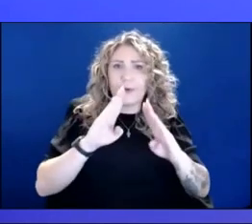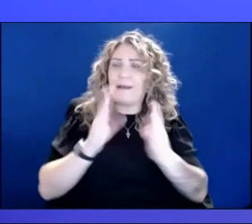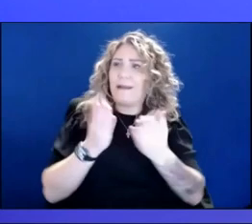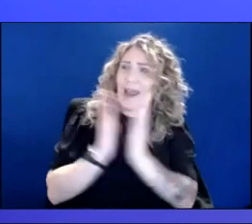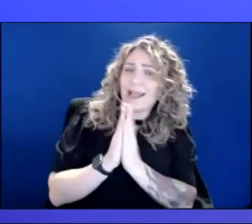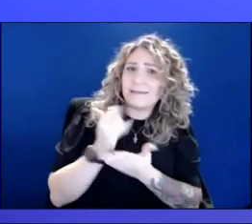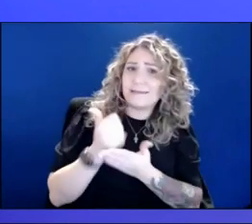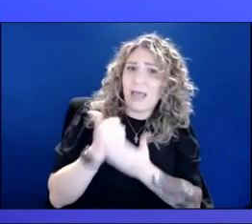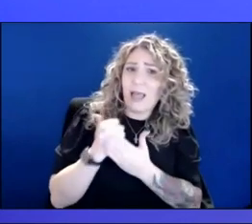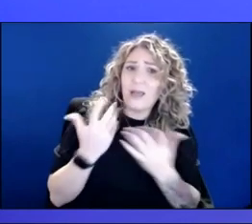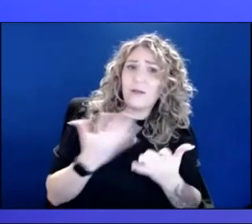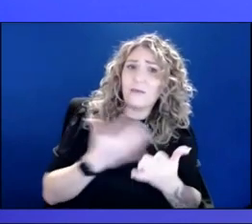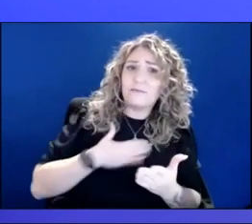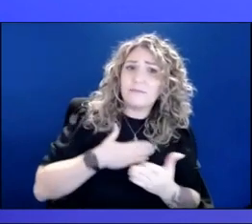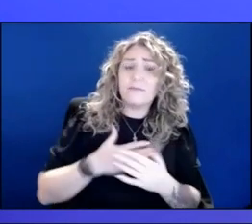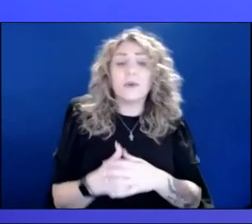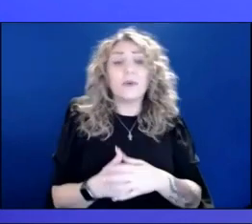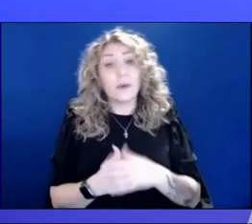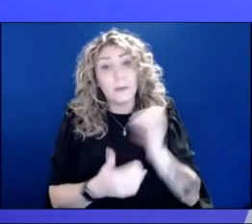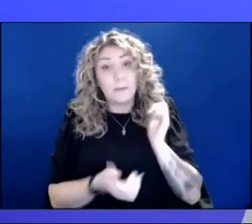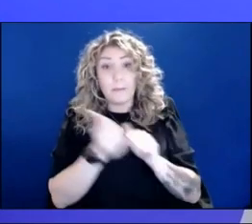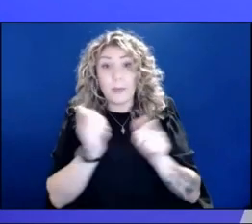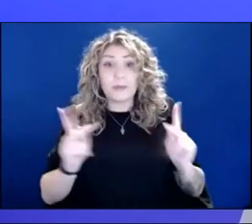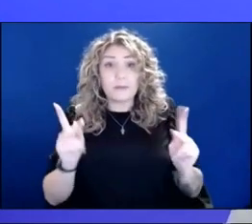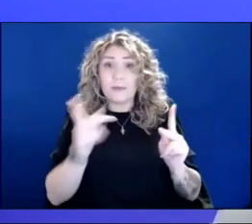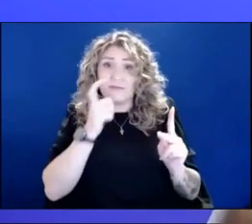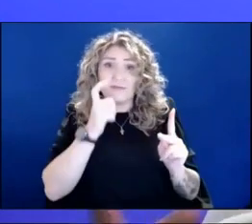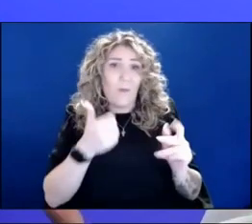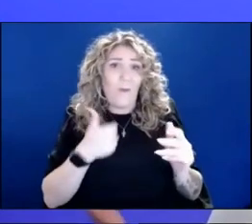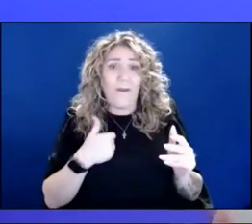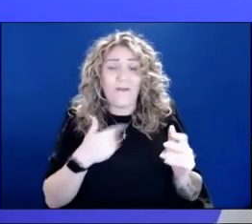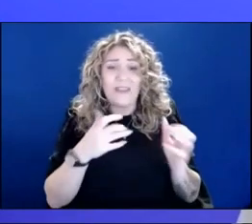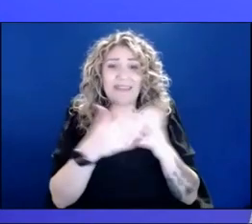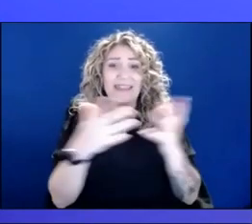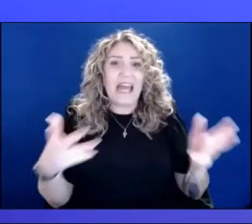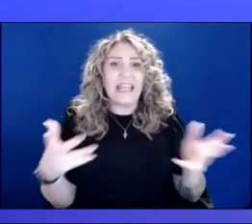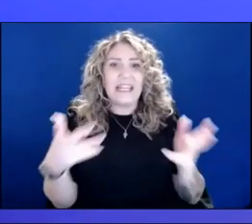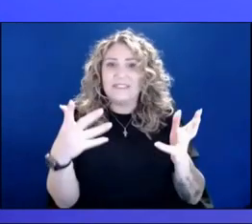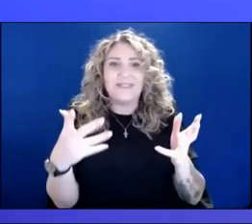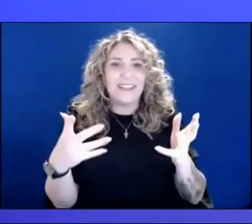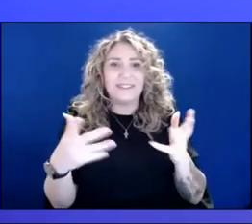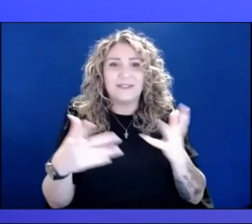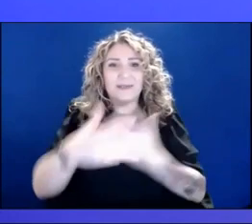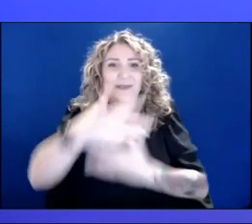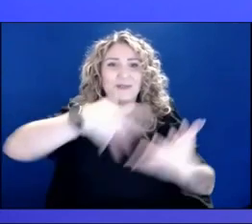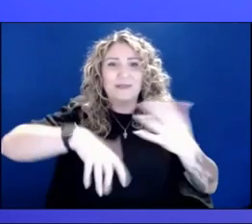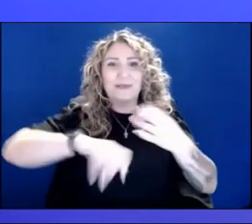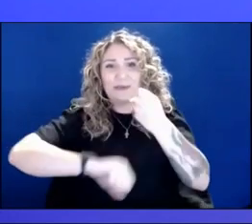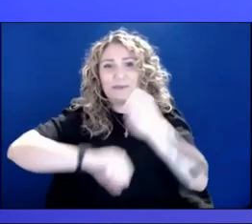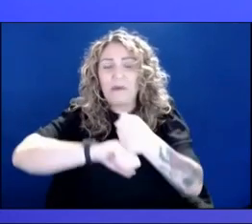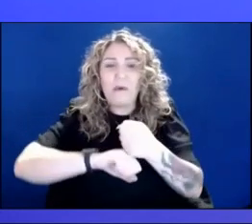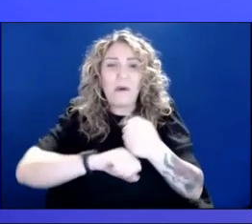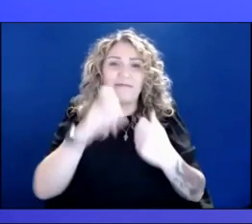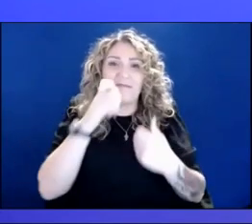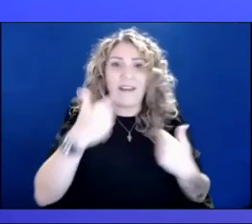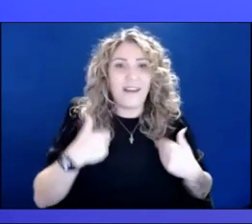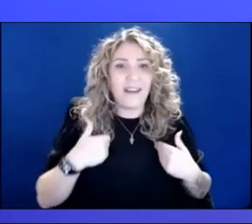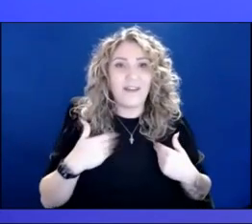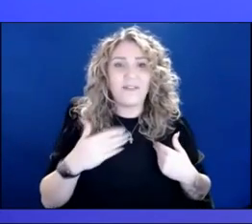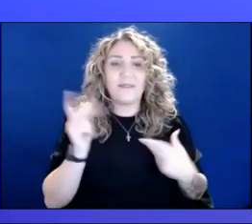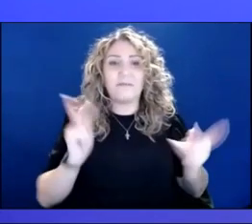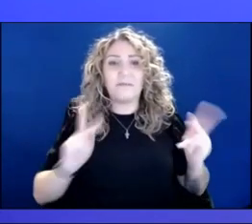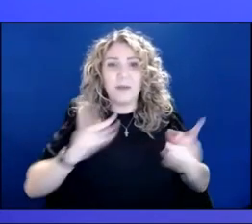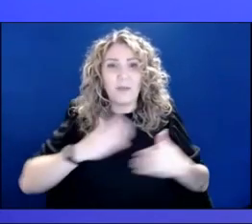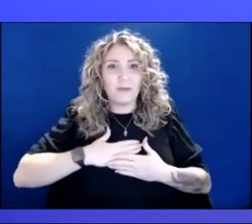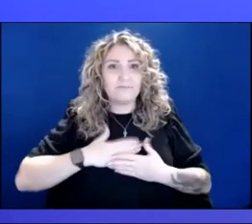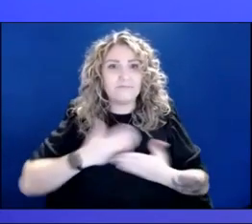And most people do not have a lot of big social support system, and they don't have people willing to donate to them.